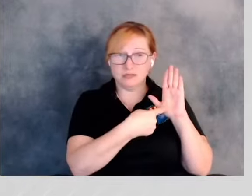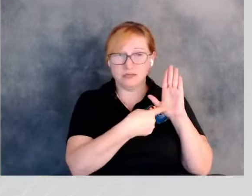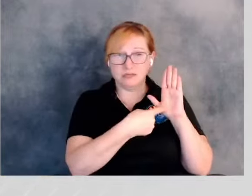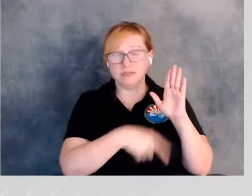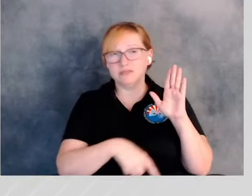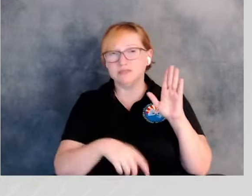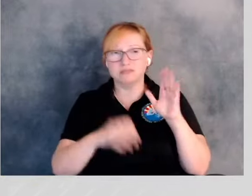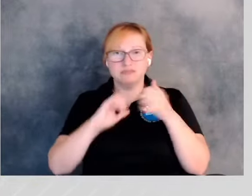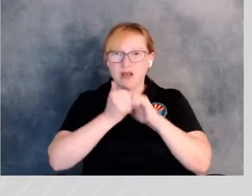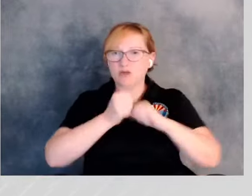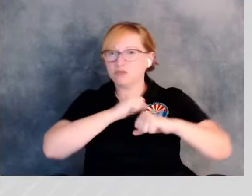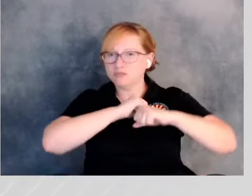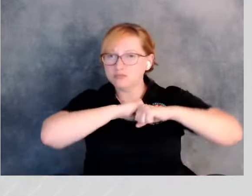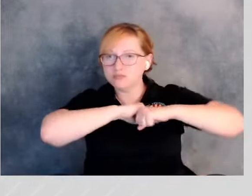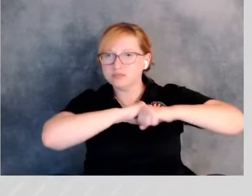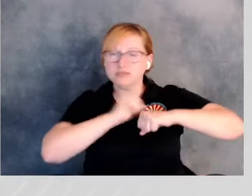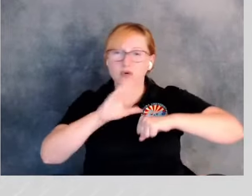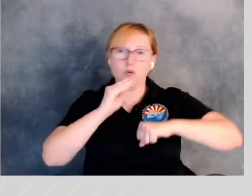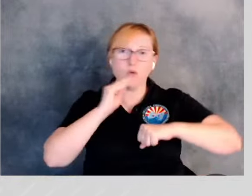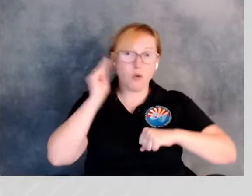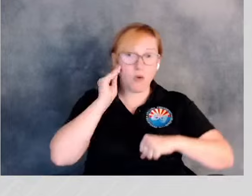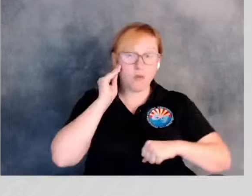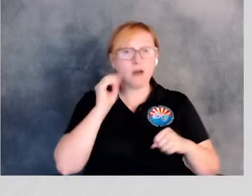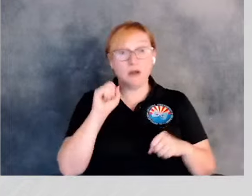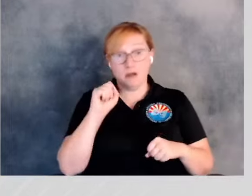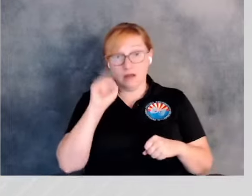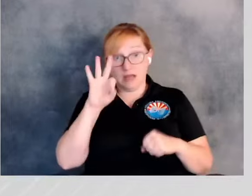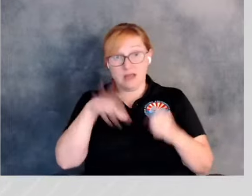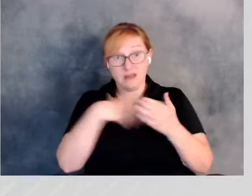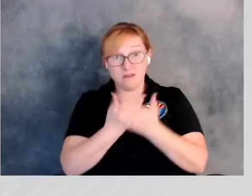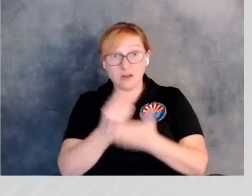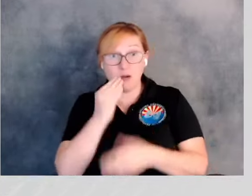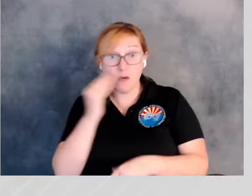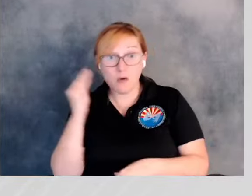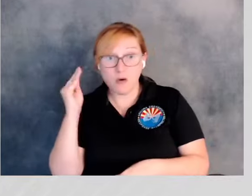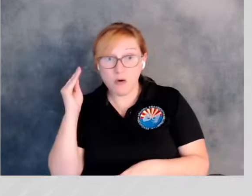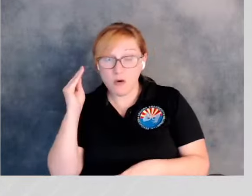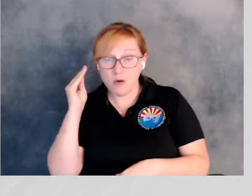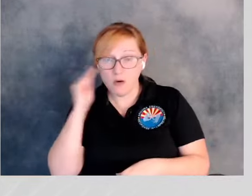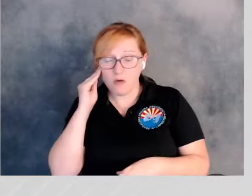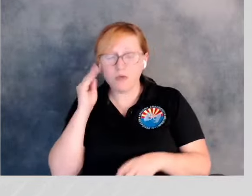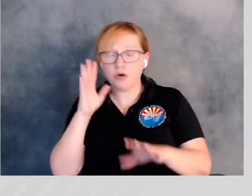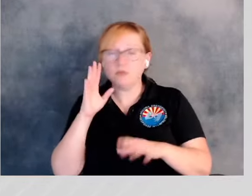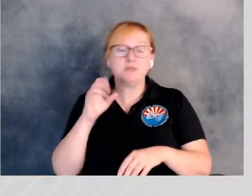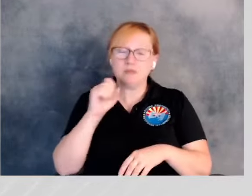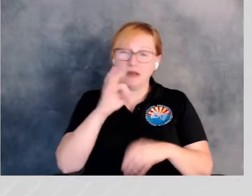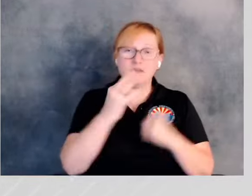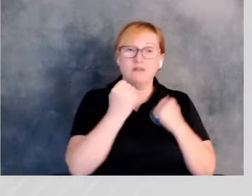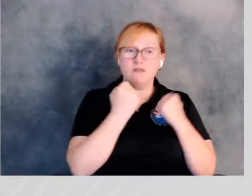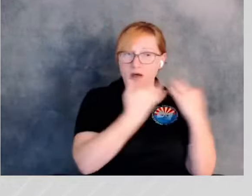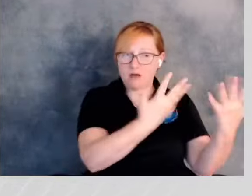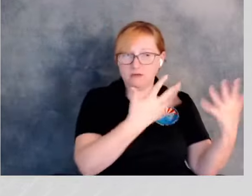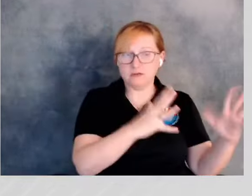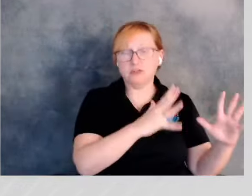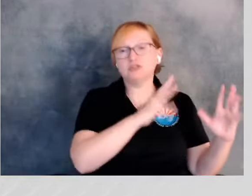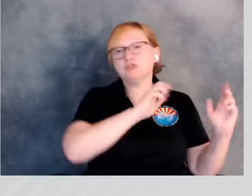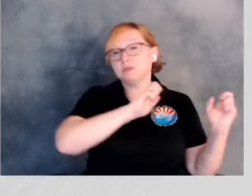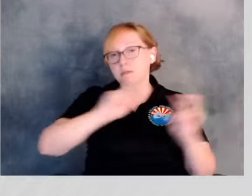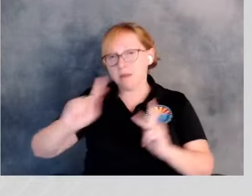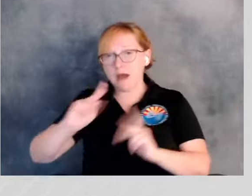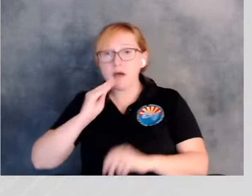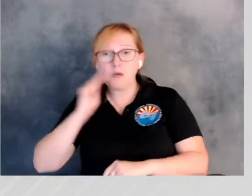to do if you were to come home and you're returning home after a wildfire. That's at the end of the book. But you can find